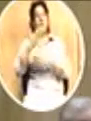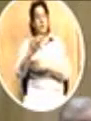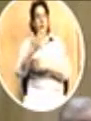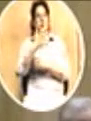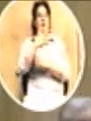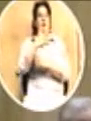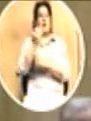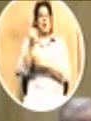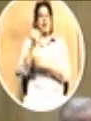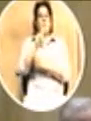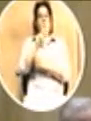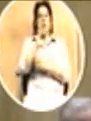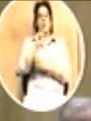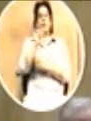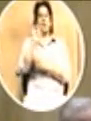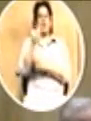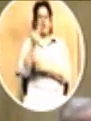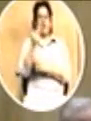and willingly.